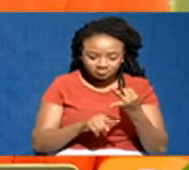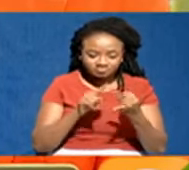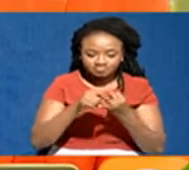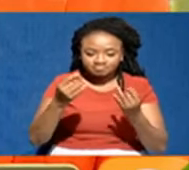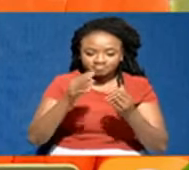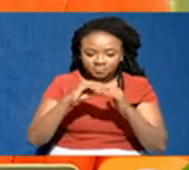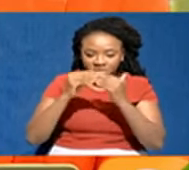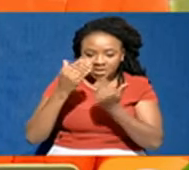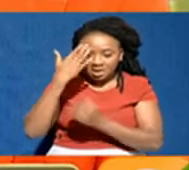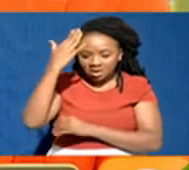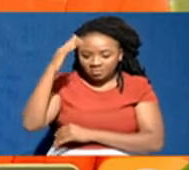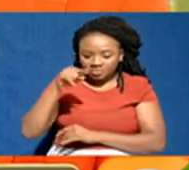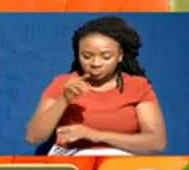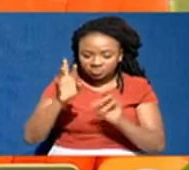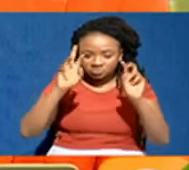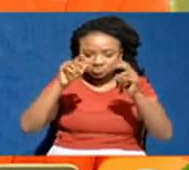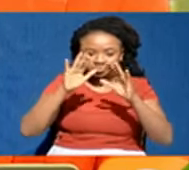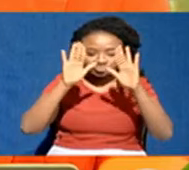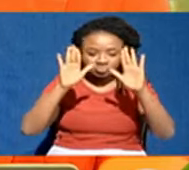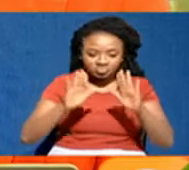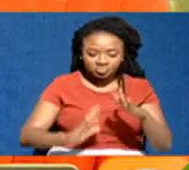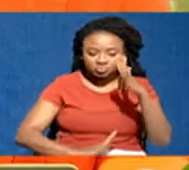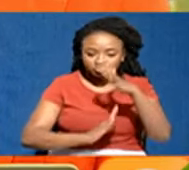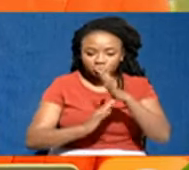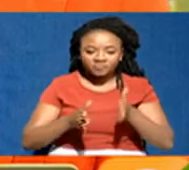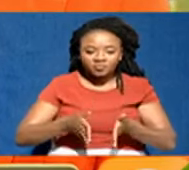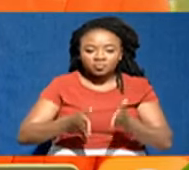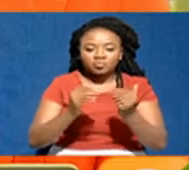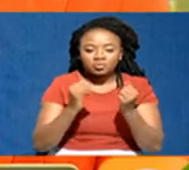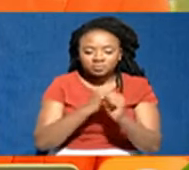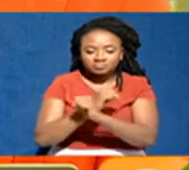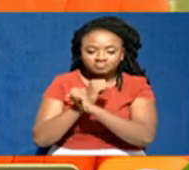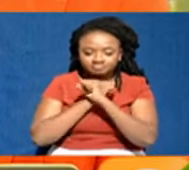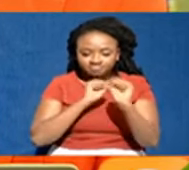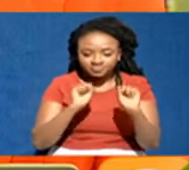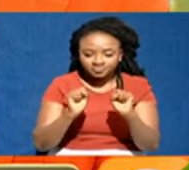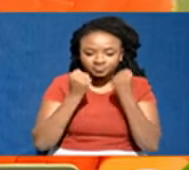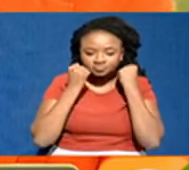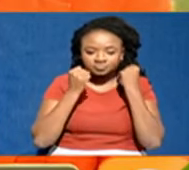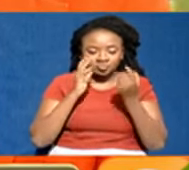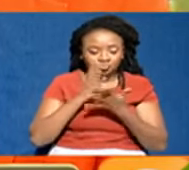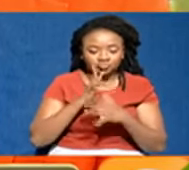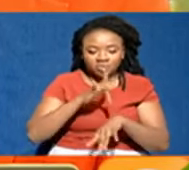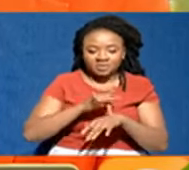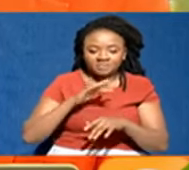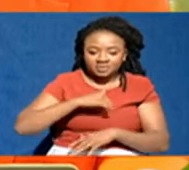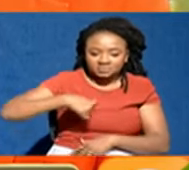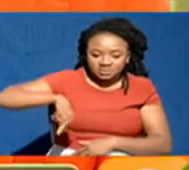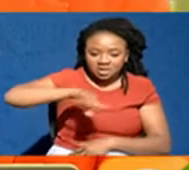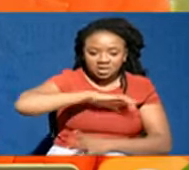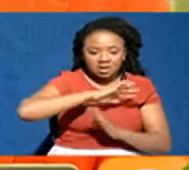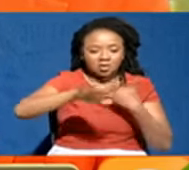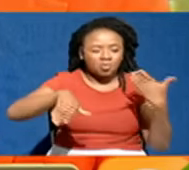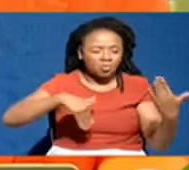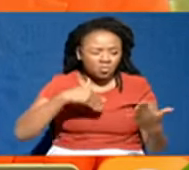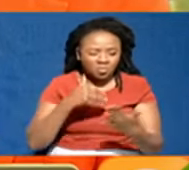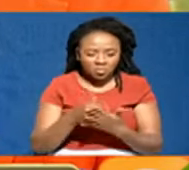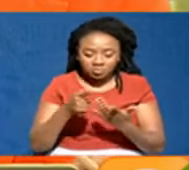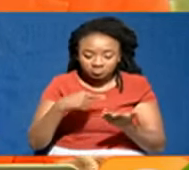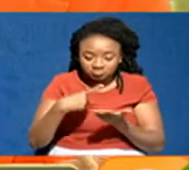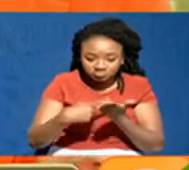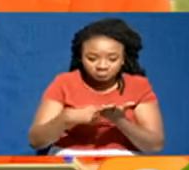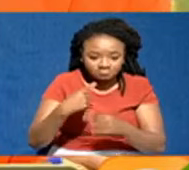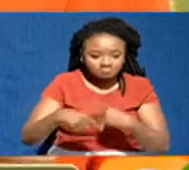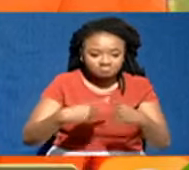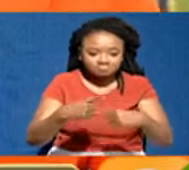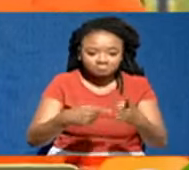this very important issue of road safety. It certainly affects all of us in this country, so this conversation must